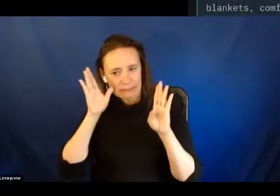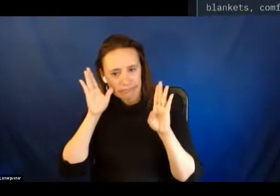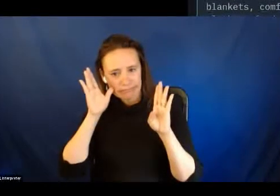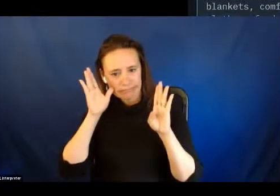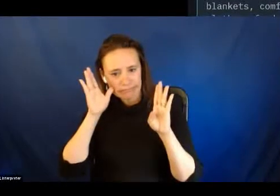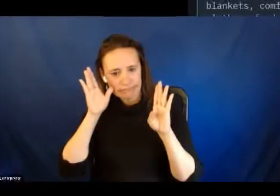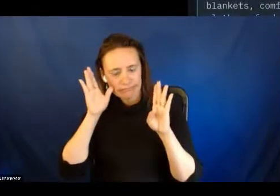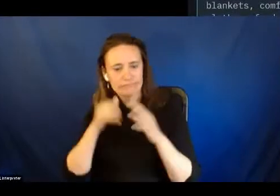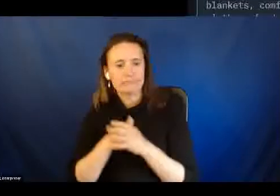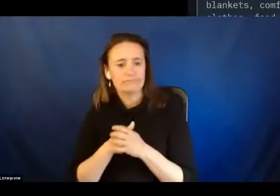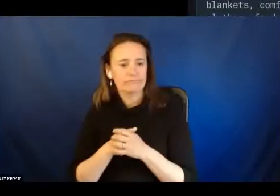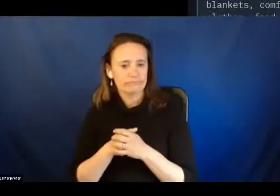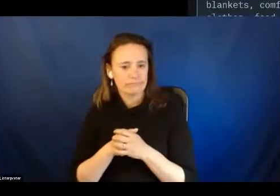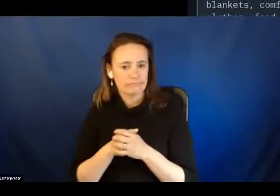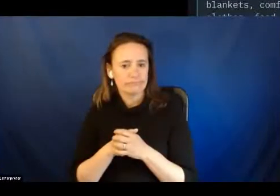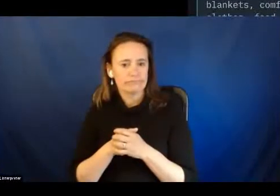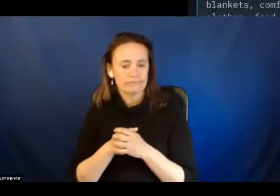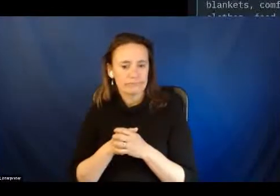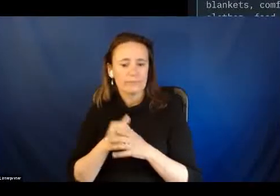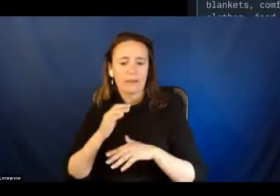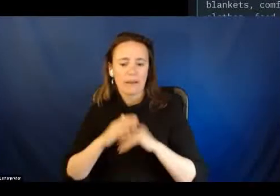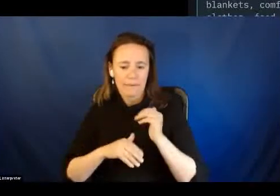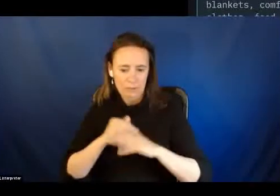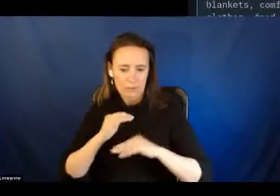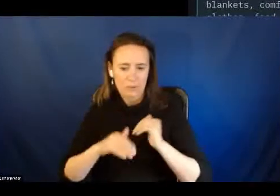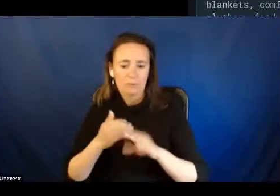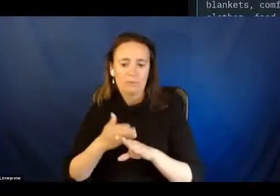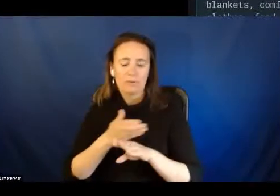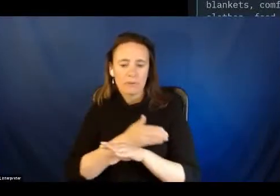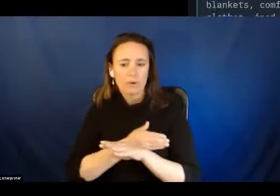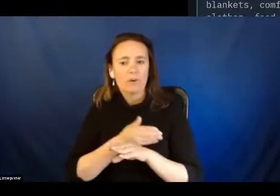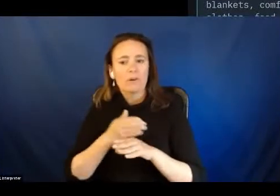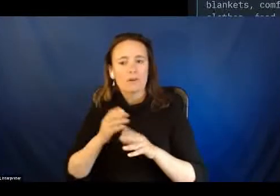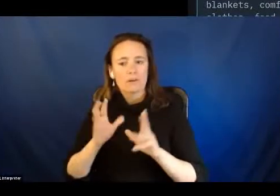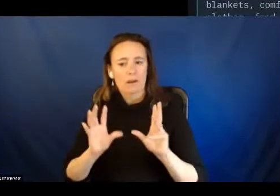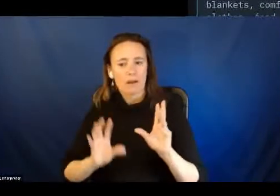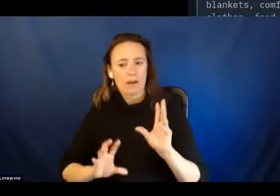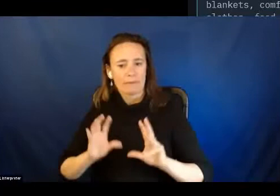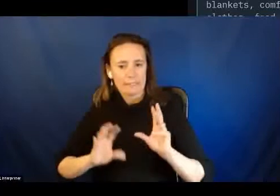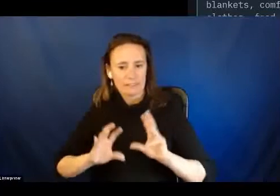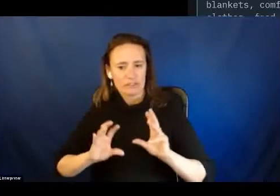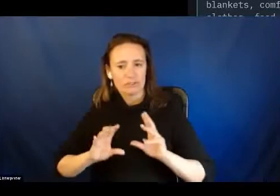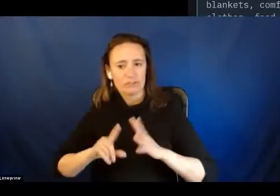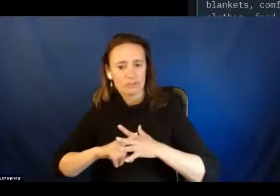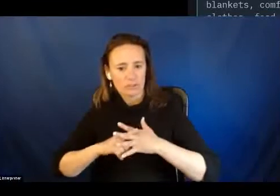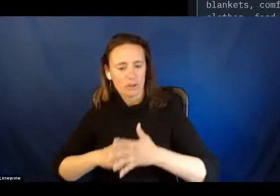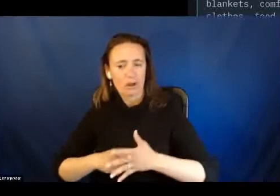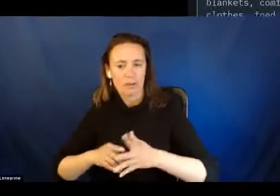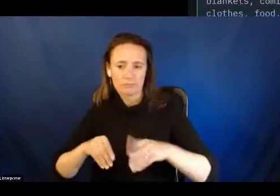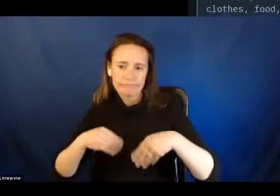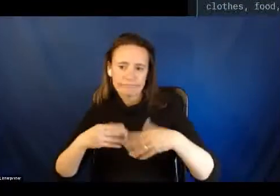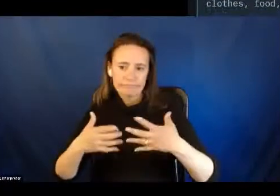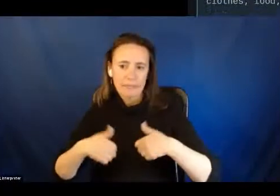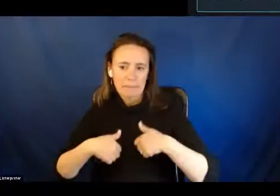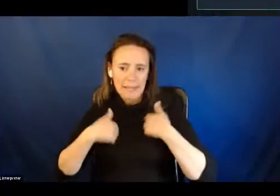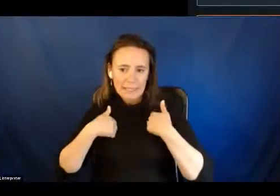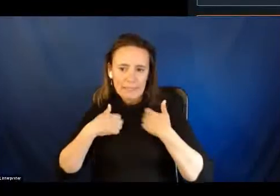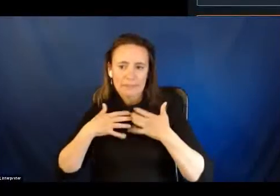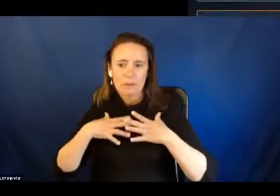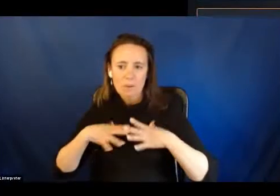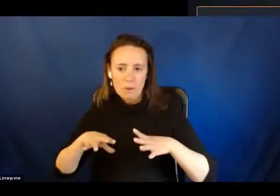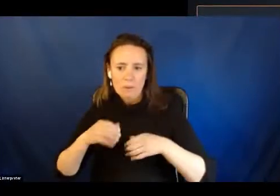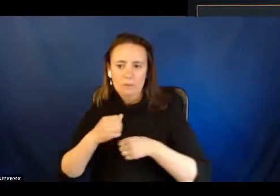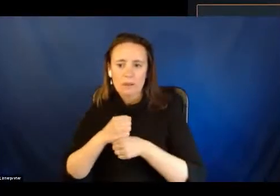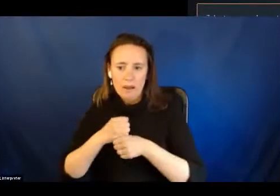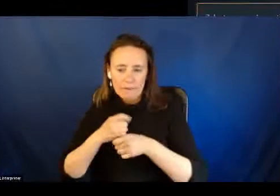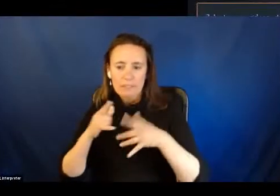Trying to make them comfortable before the conversation really starts, giving them blankets, comfortable clothes, food, coffee. Absolutely. What about some of those when